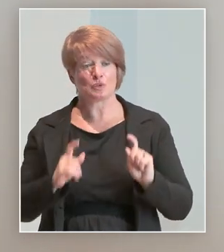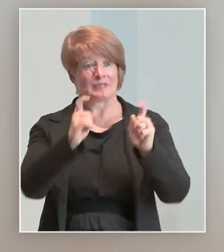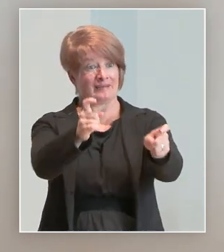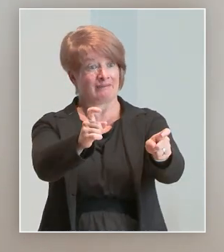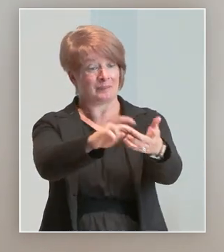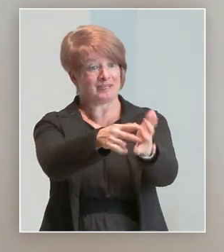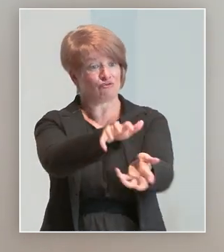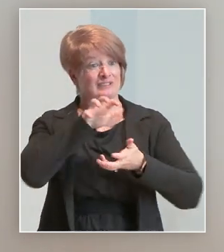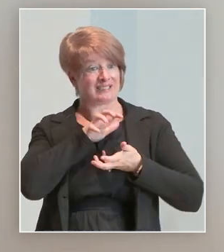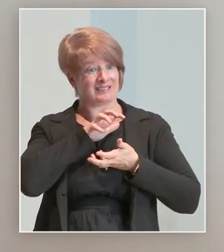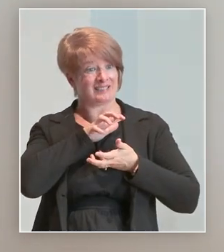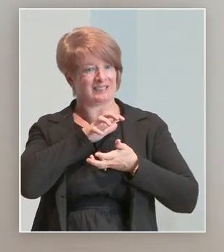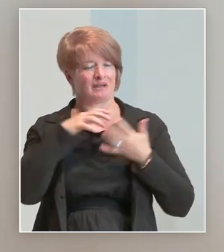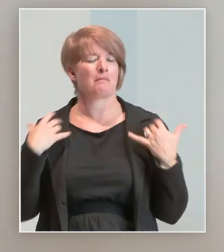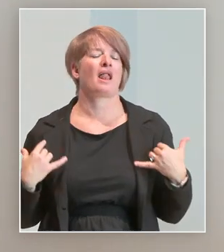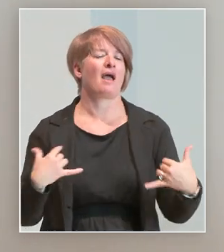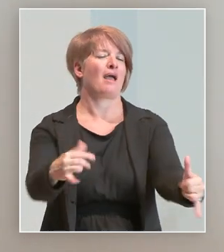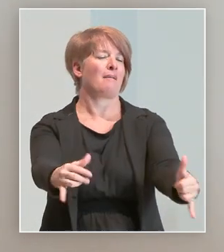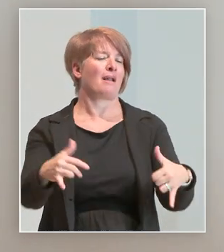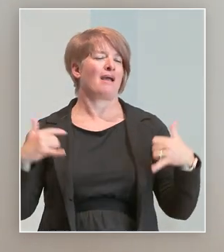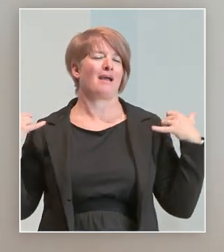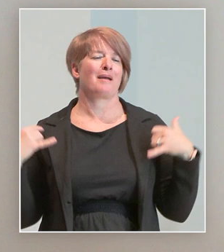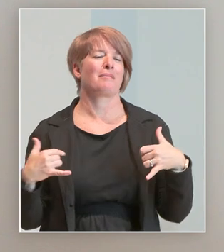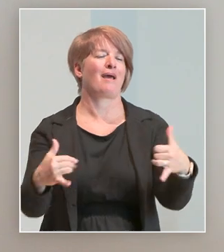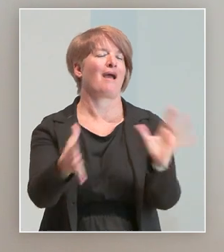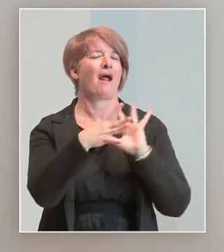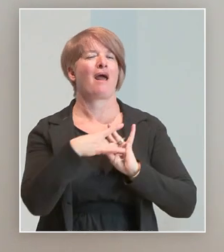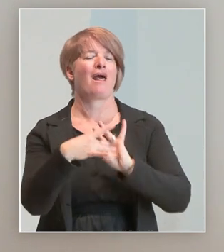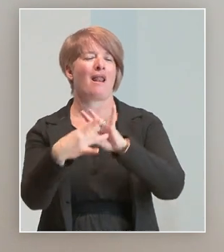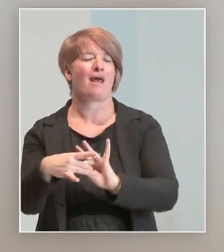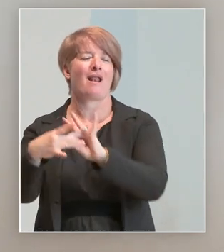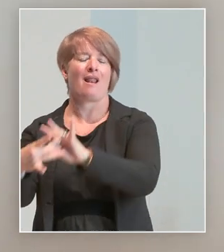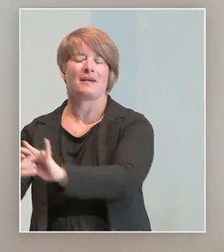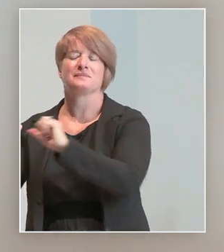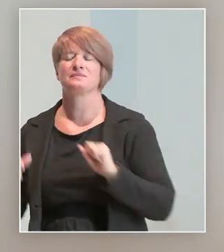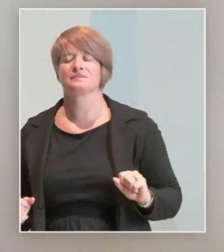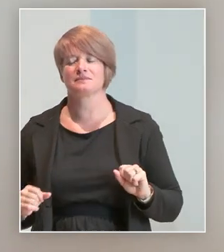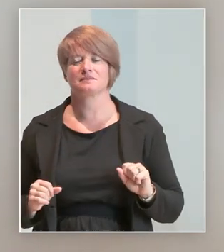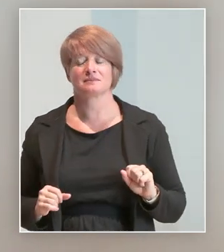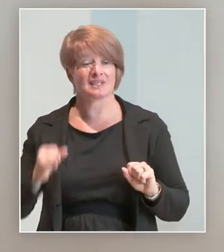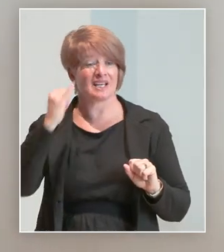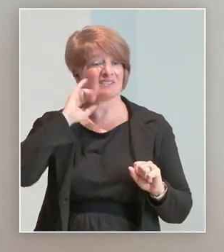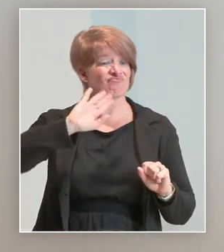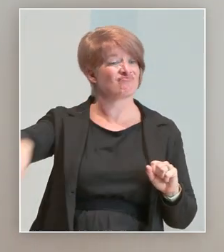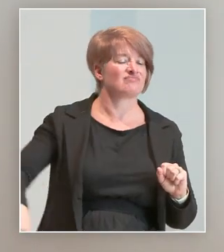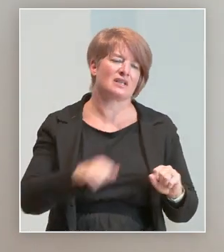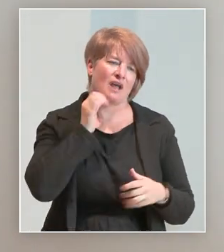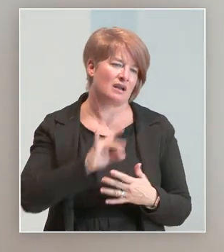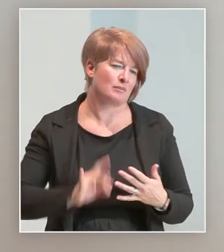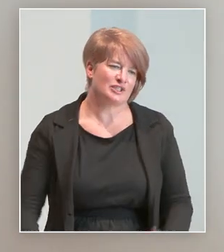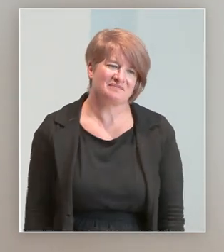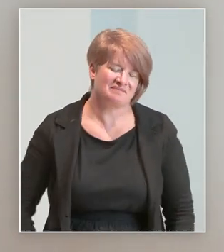receive. Play, baby, play. Play to that edge. Not doing so is not an